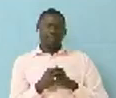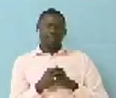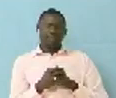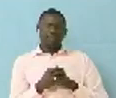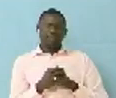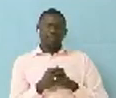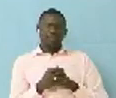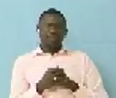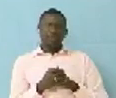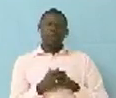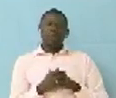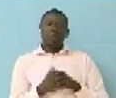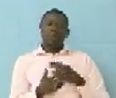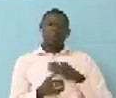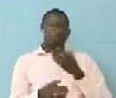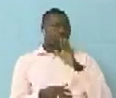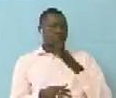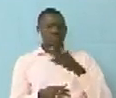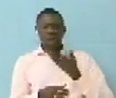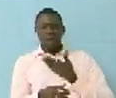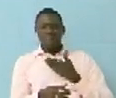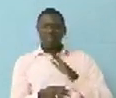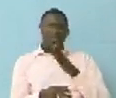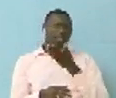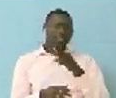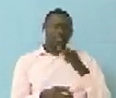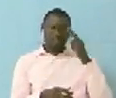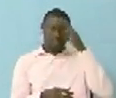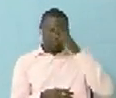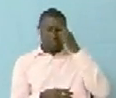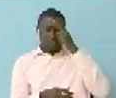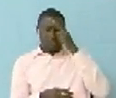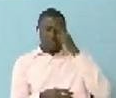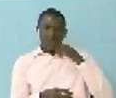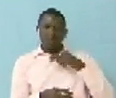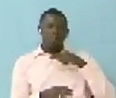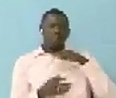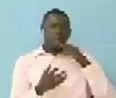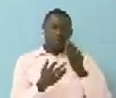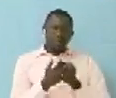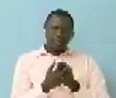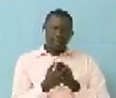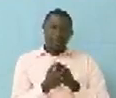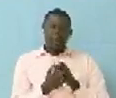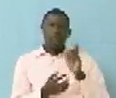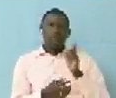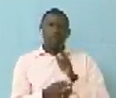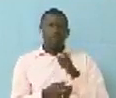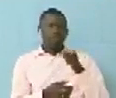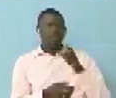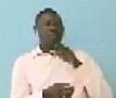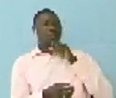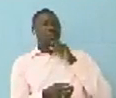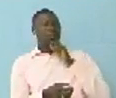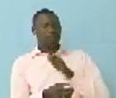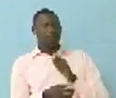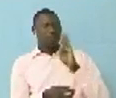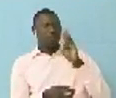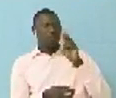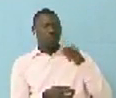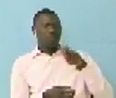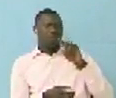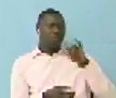to whether you have any reason to believe that what he is saying so far is not